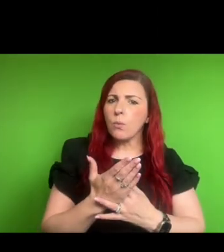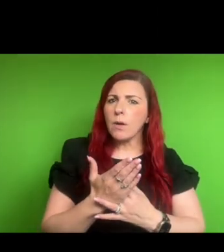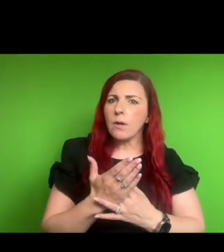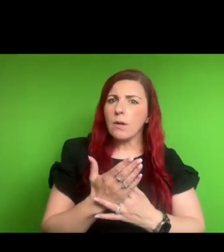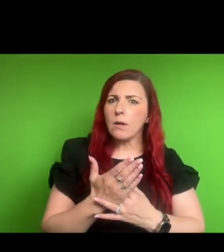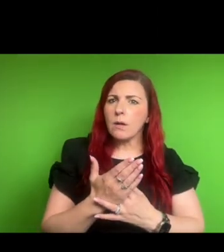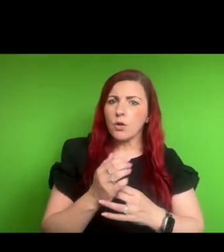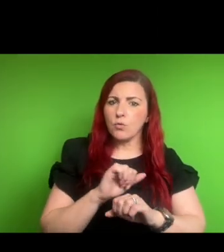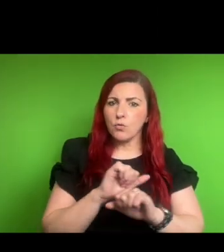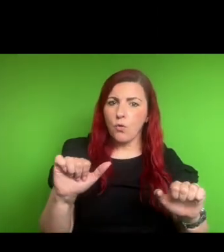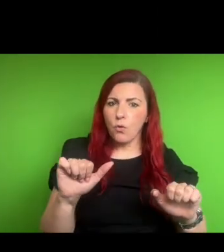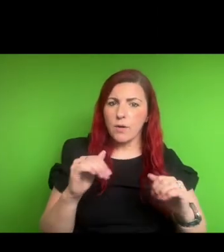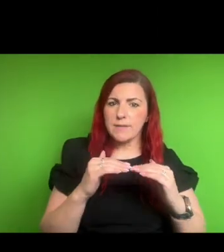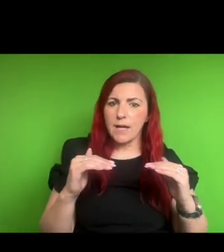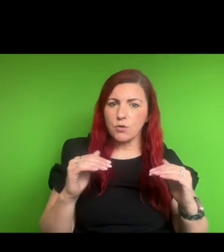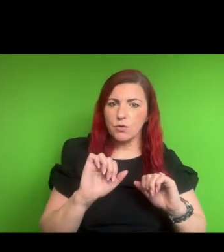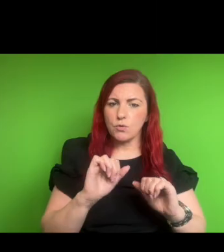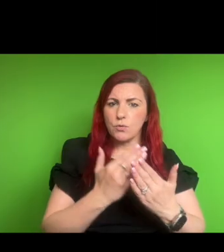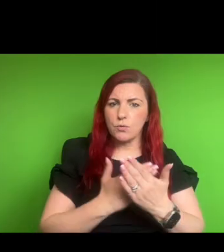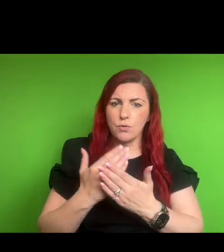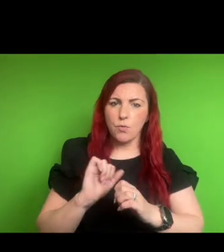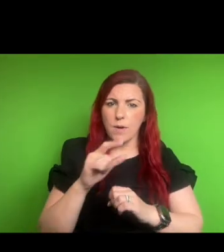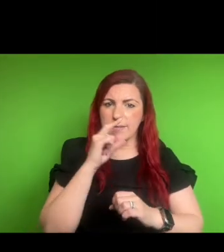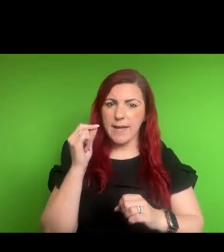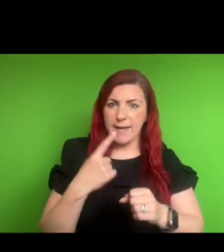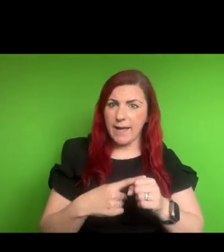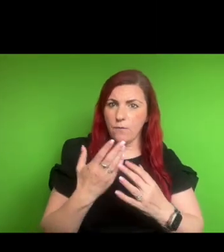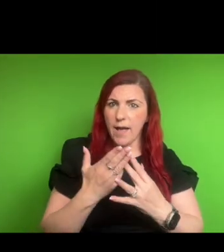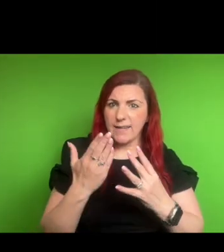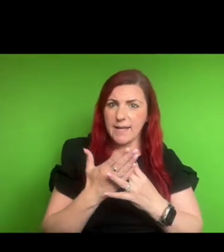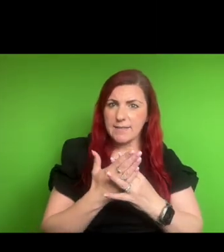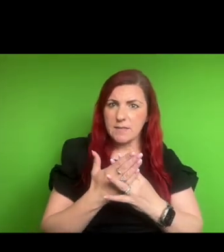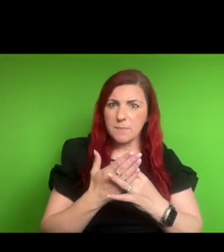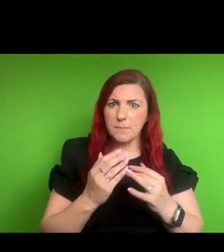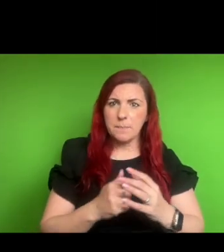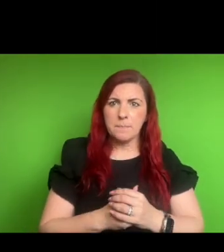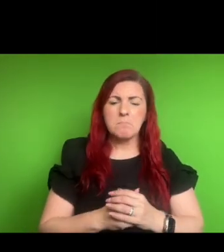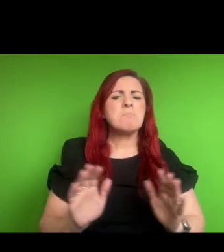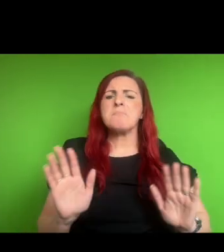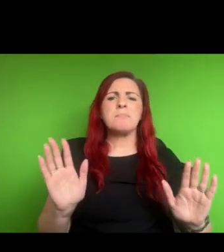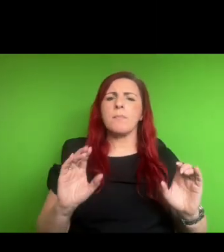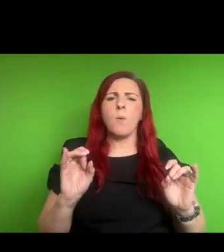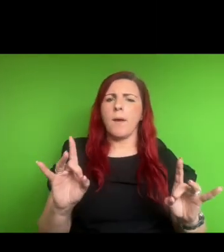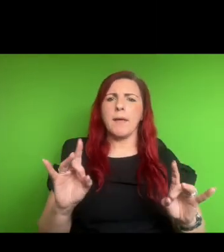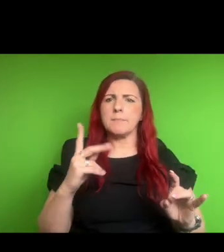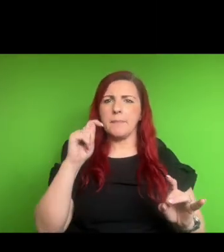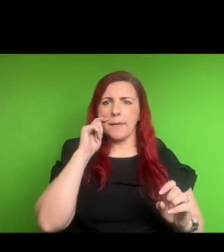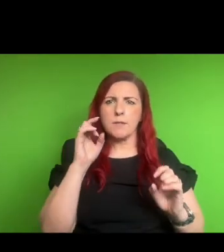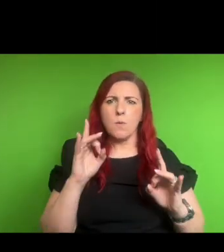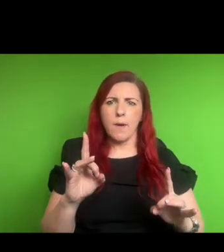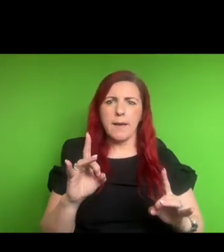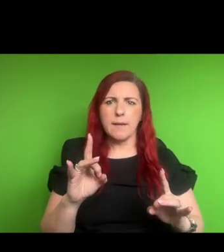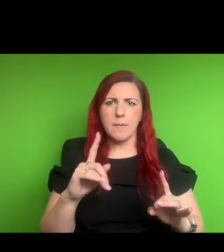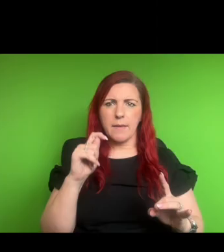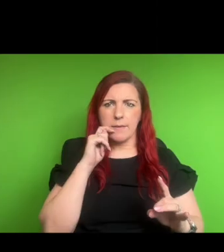Standards USA portal for accessing the drafts of the standards once again? I think that's Or okay, but we can definitely say